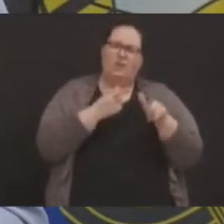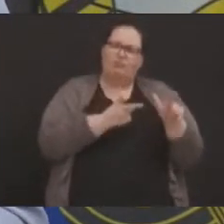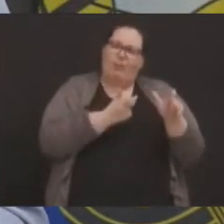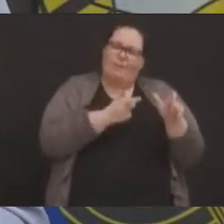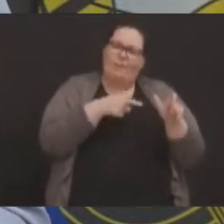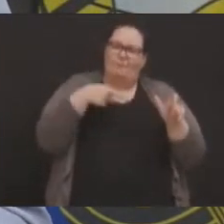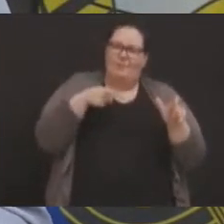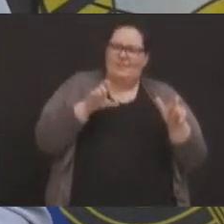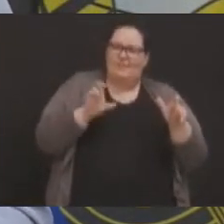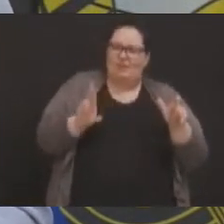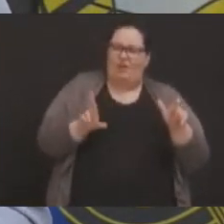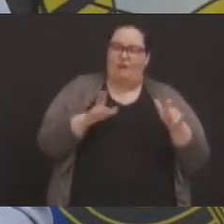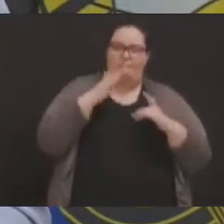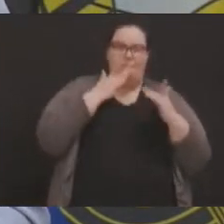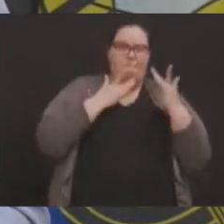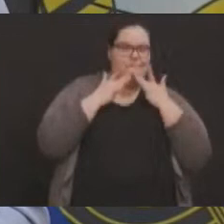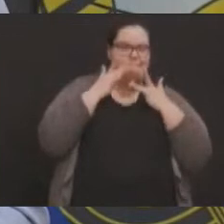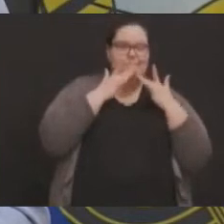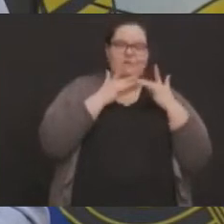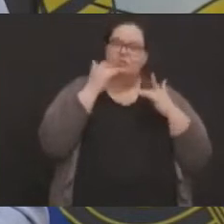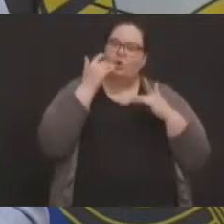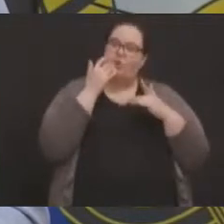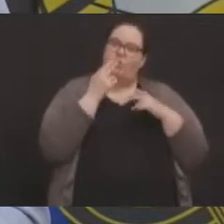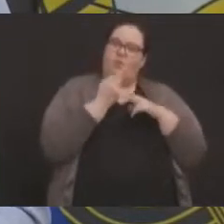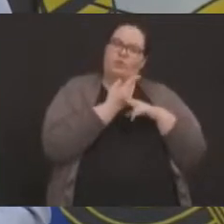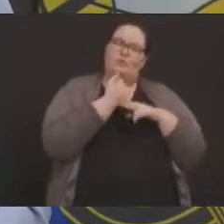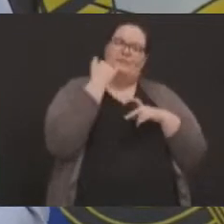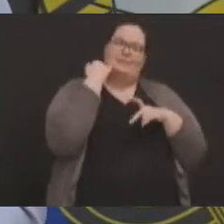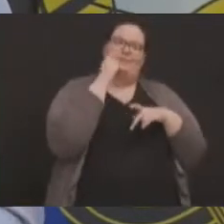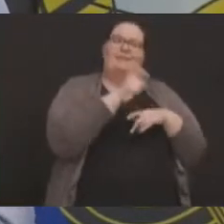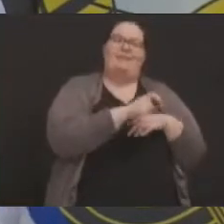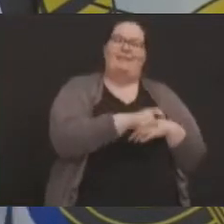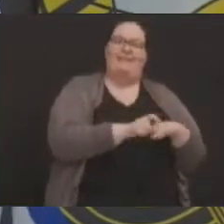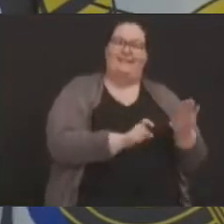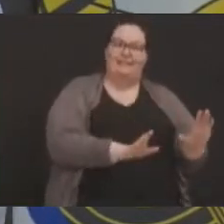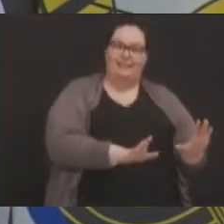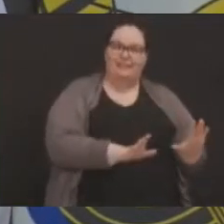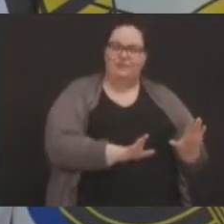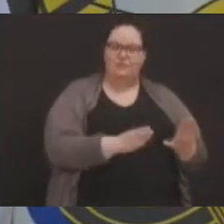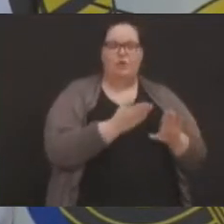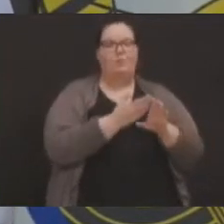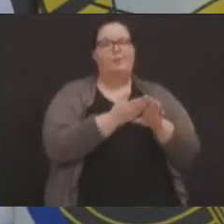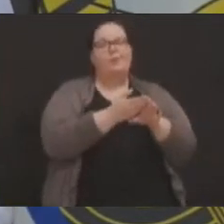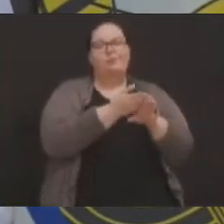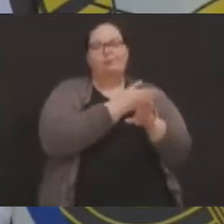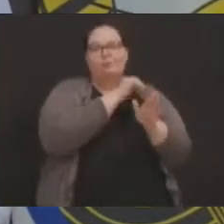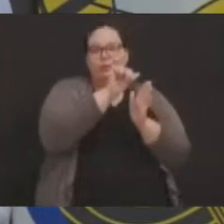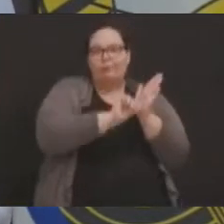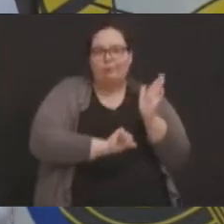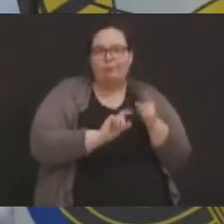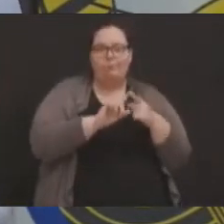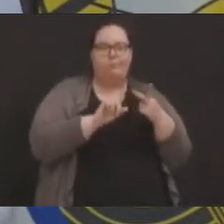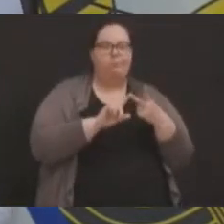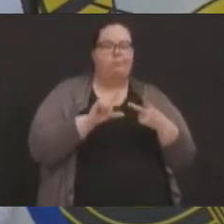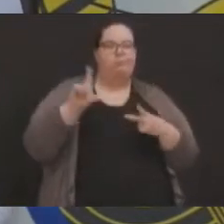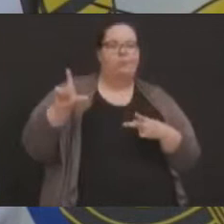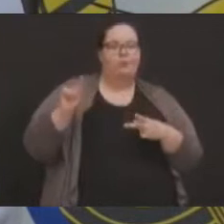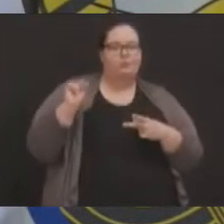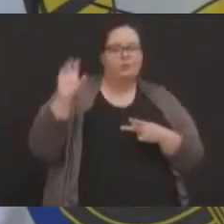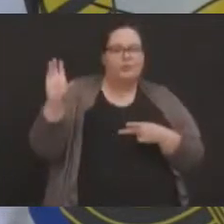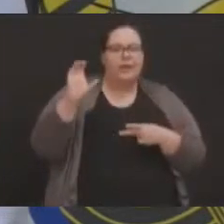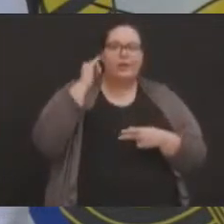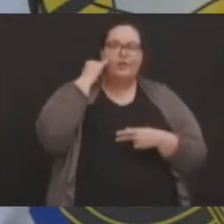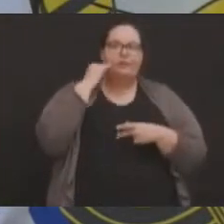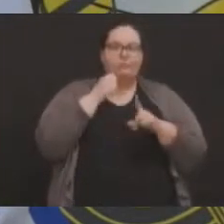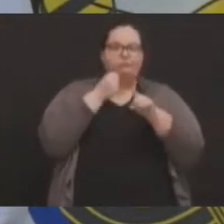facility outbreaks to manage those at the early stages. So the other rapid tests that we do have available they're called rapid antigen